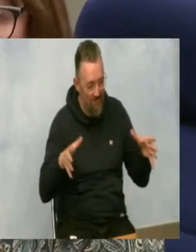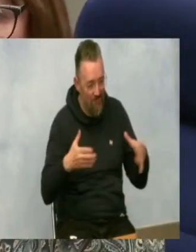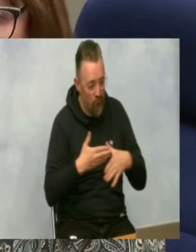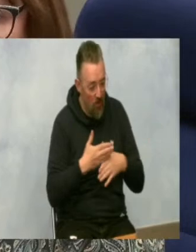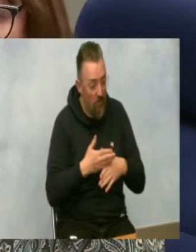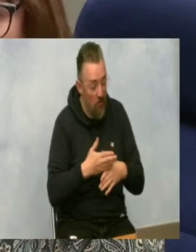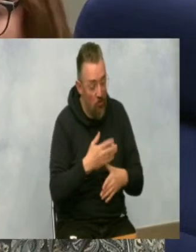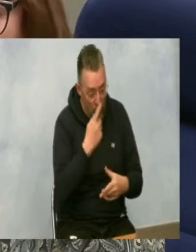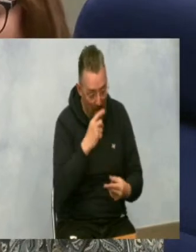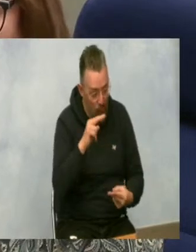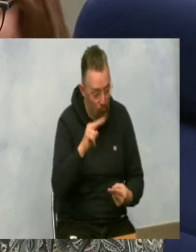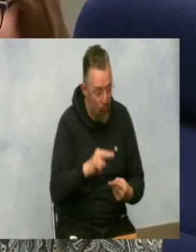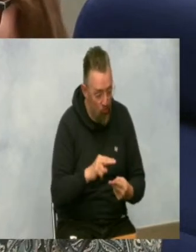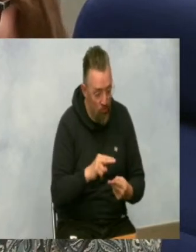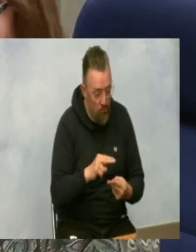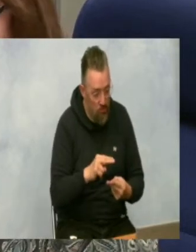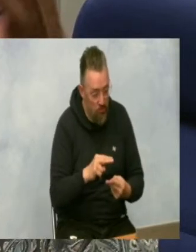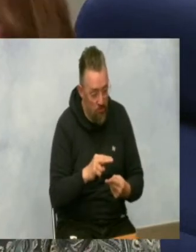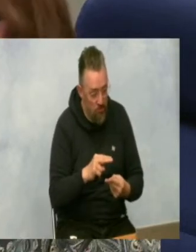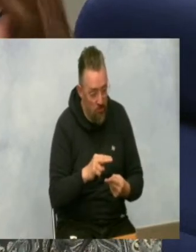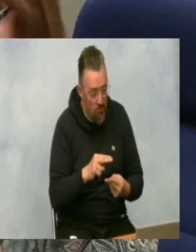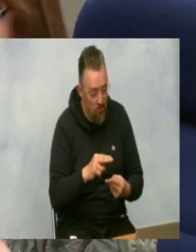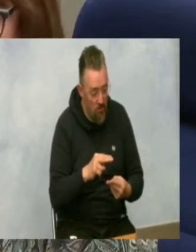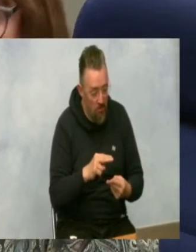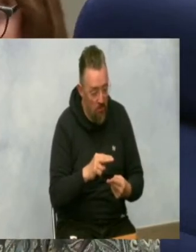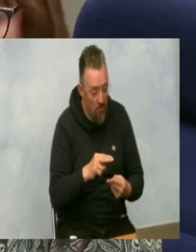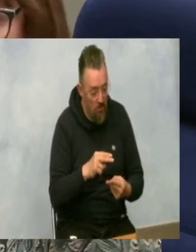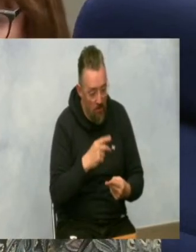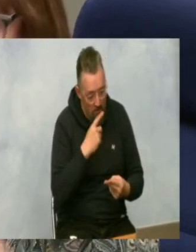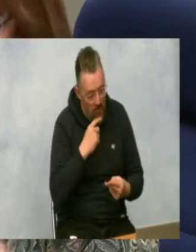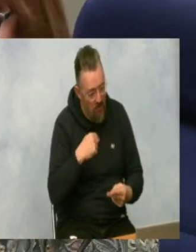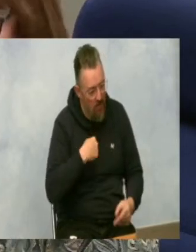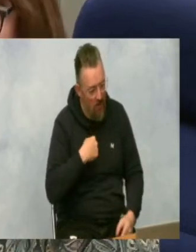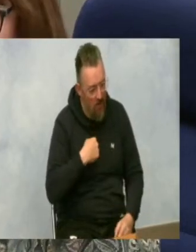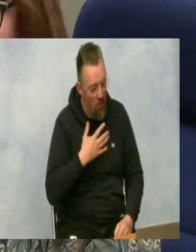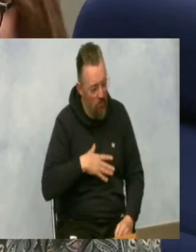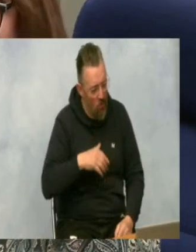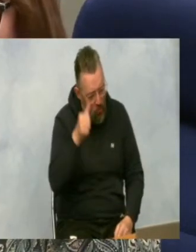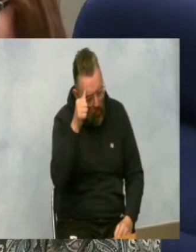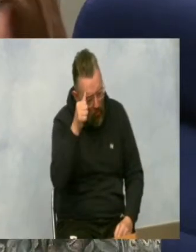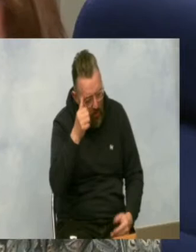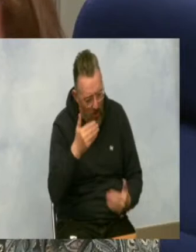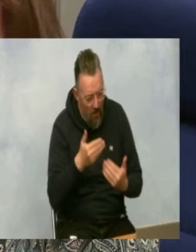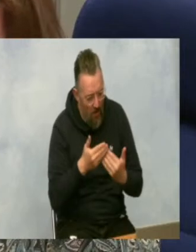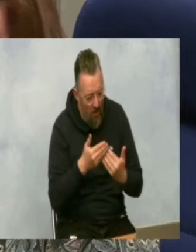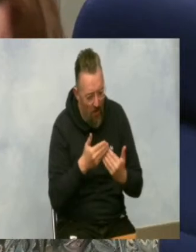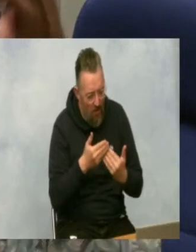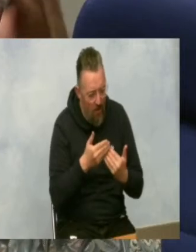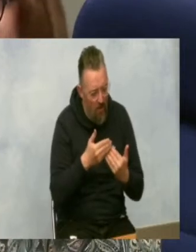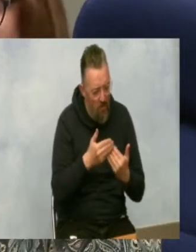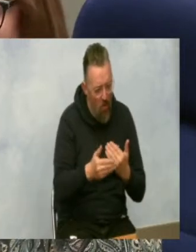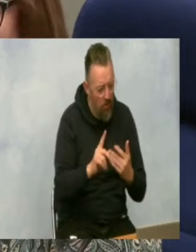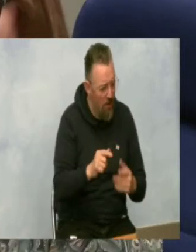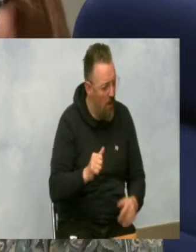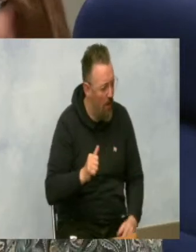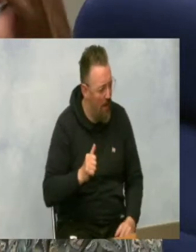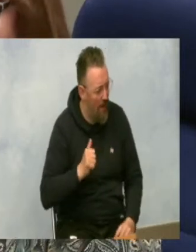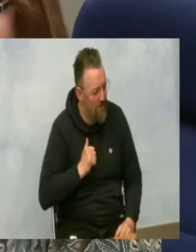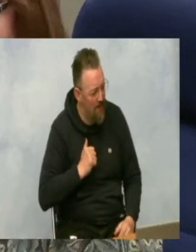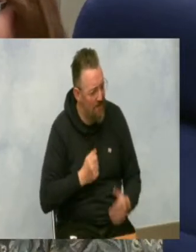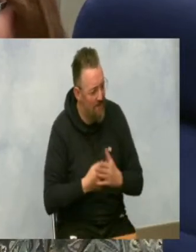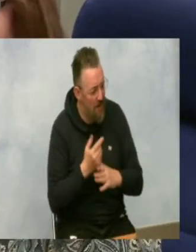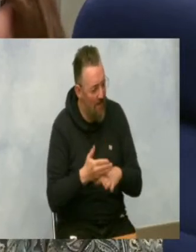reduced substantially. And I just, as I say, I just would like to know what the expectation was